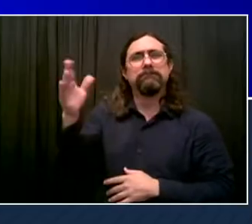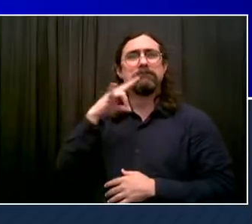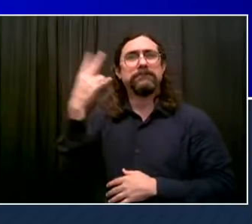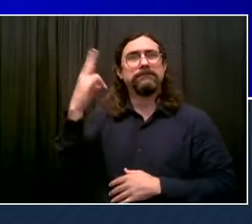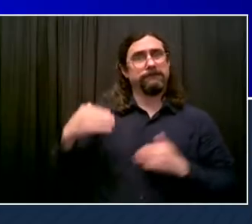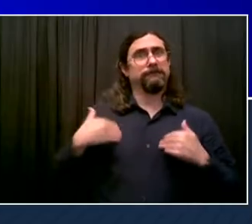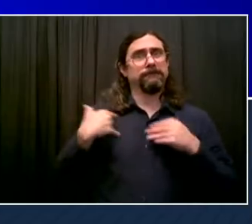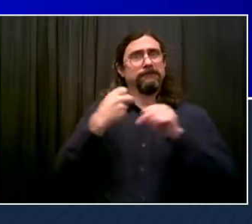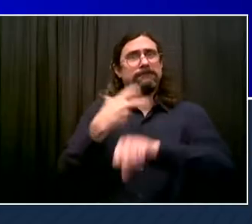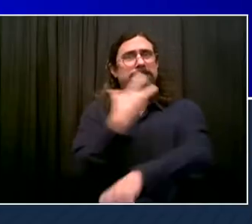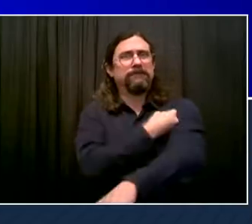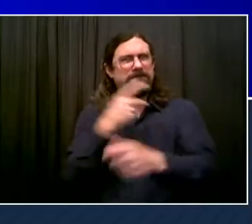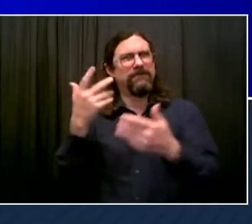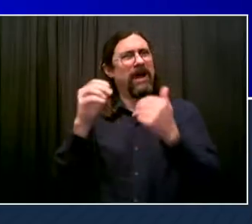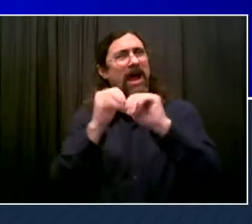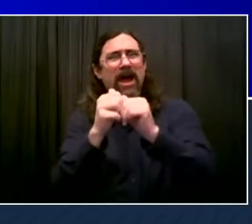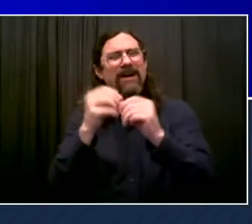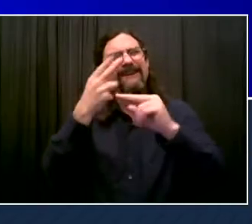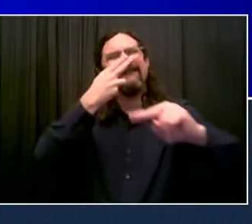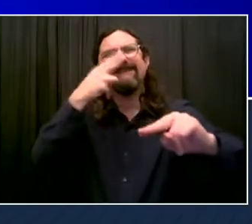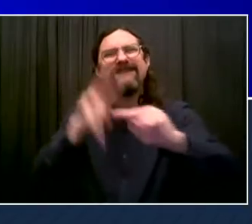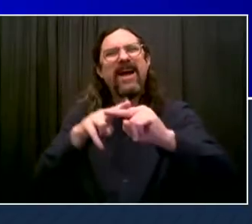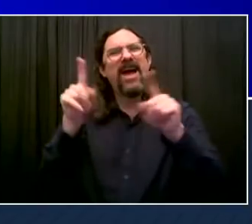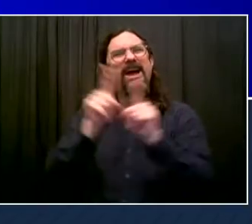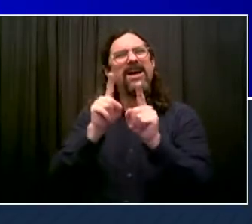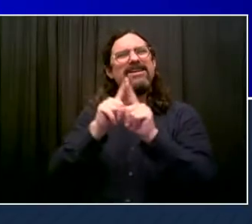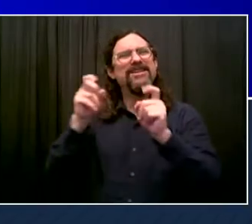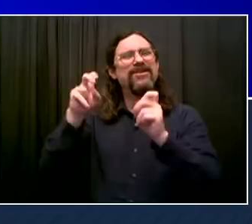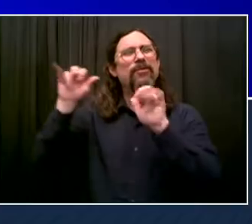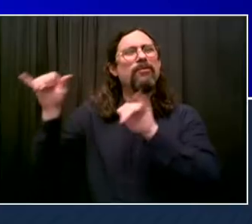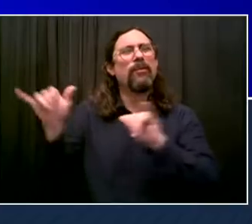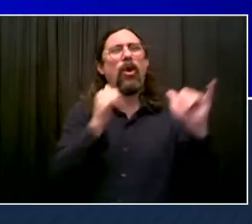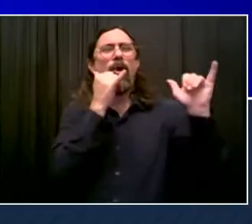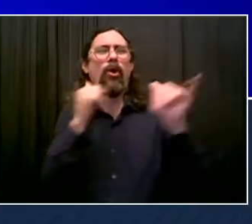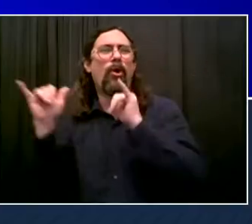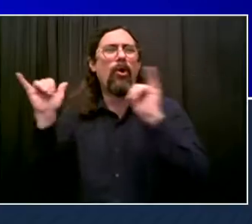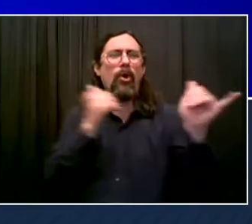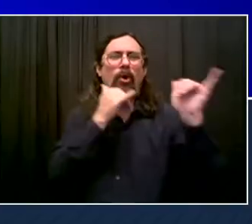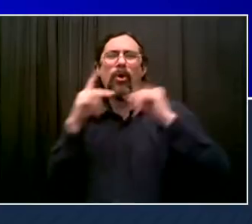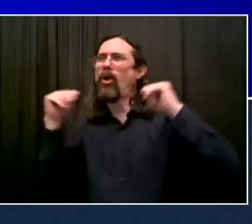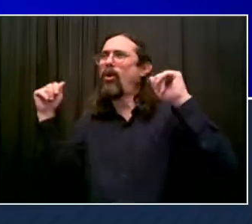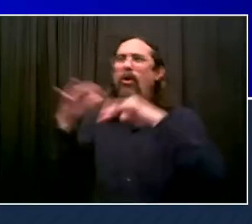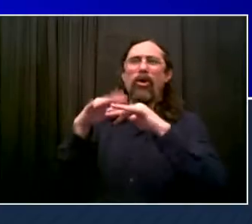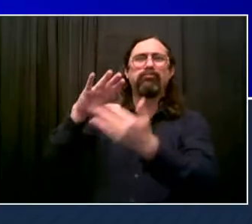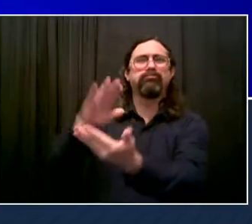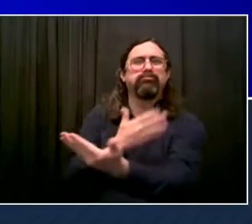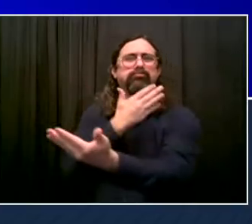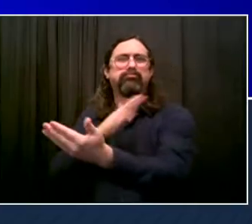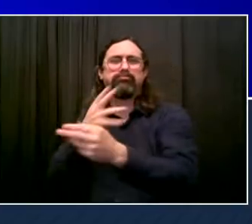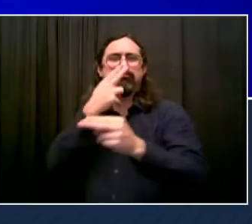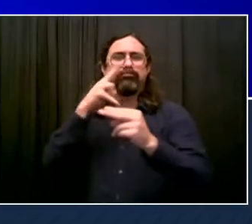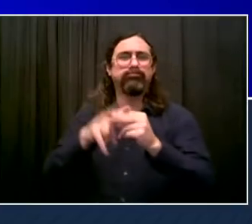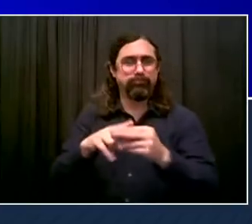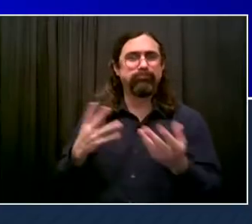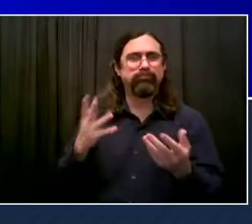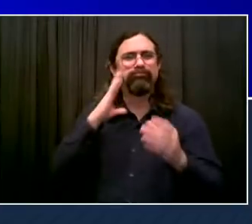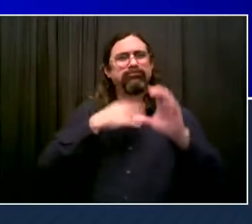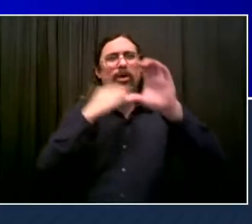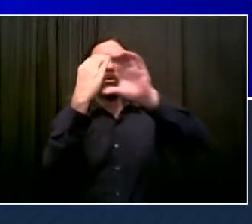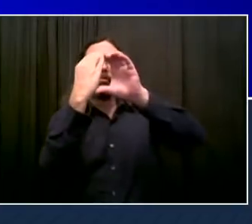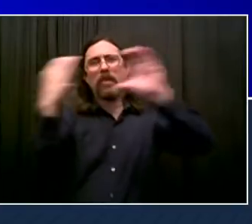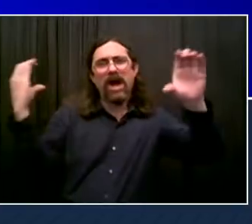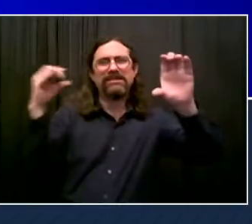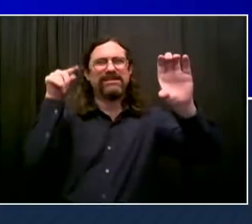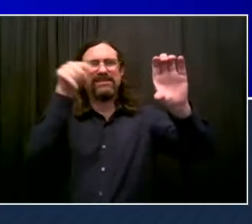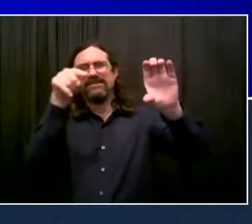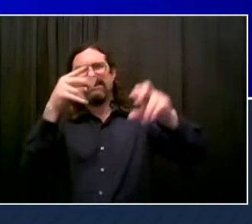be fun events out in communities for parents, for young people, giving them all the information, making it easy, making it fun, answering